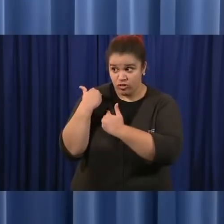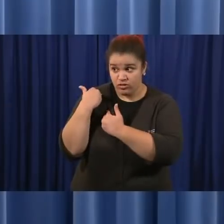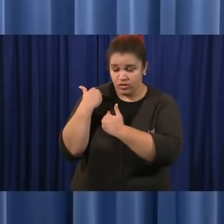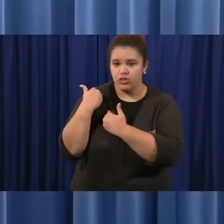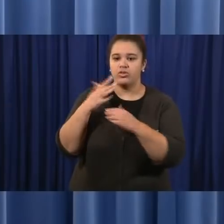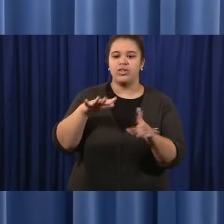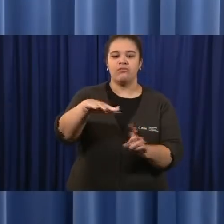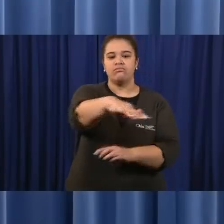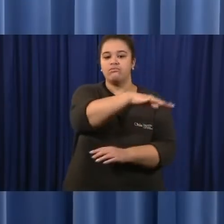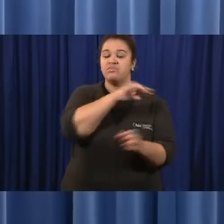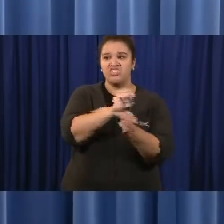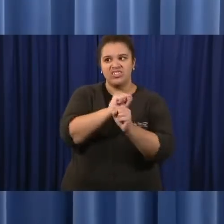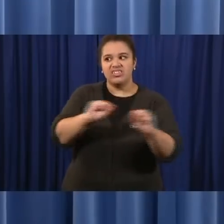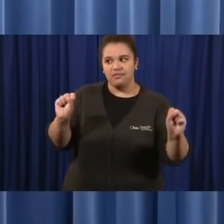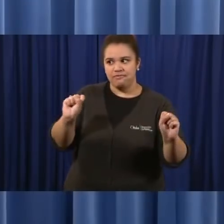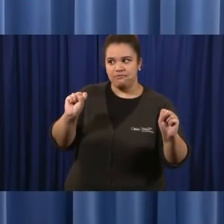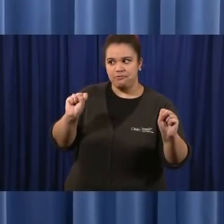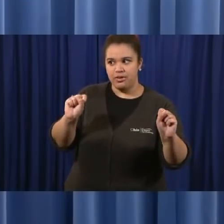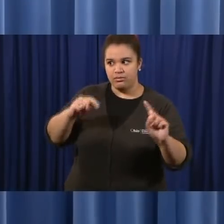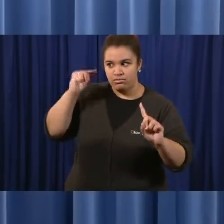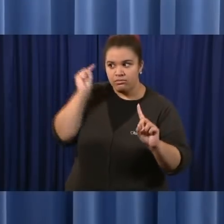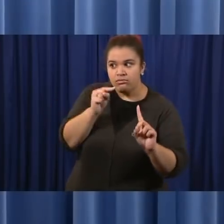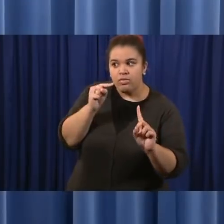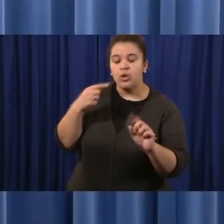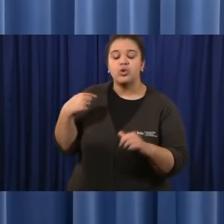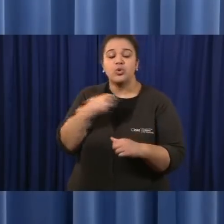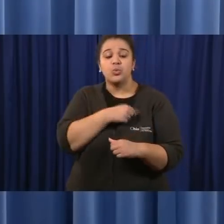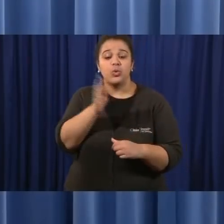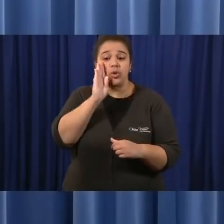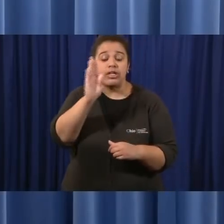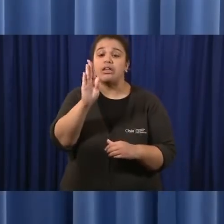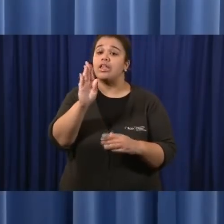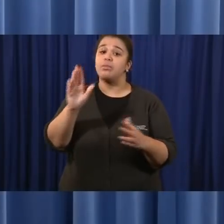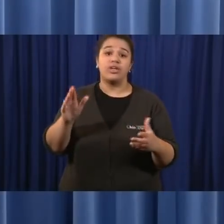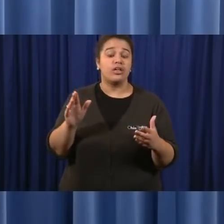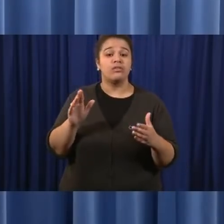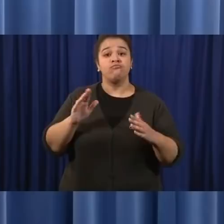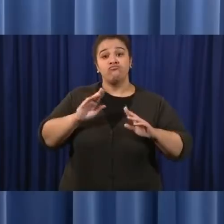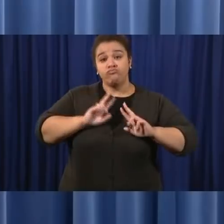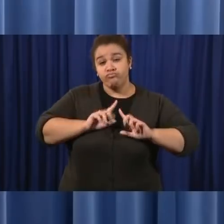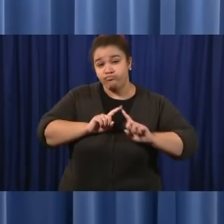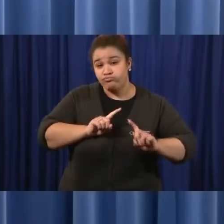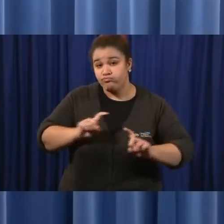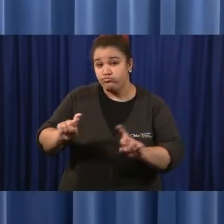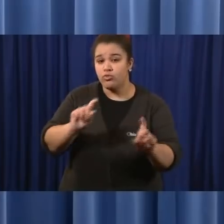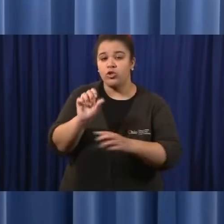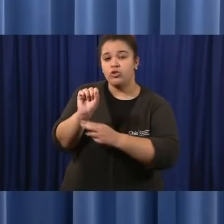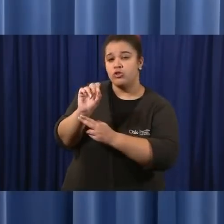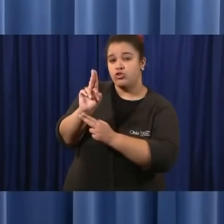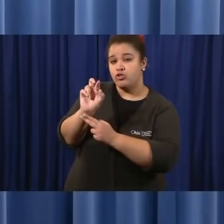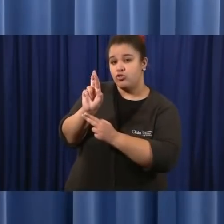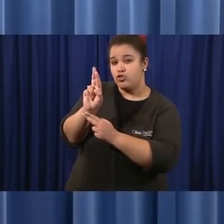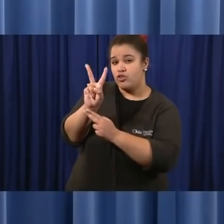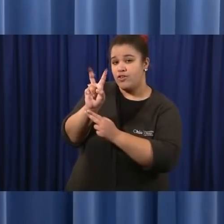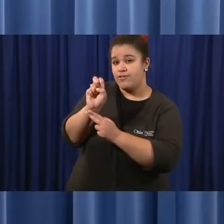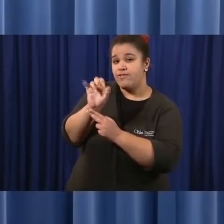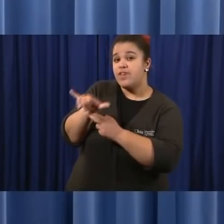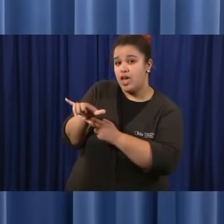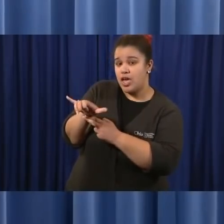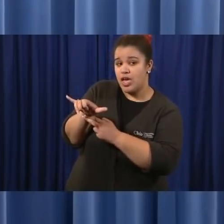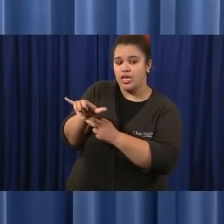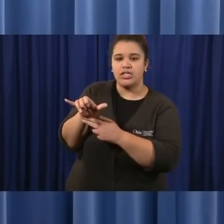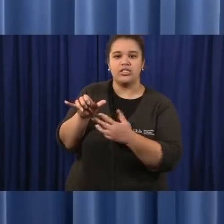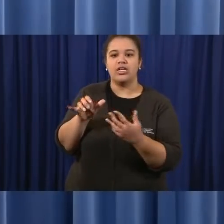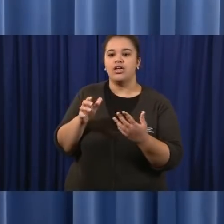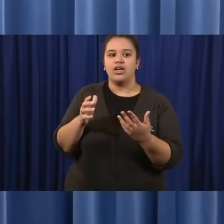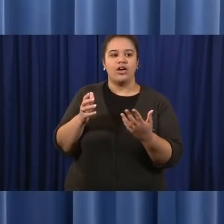So, we're going to be doing surveys right now in the next few days, trying to get an indication of how